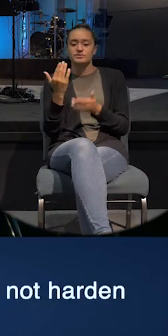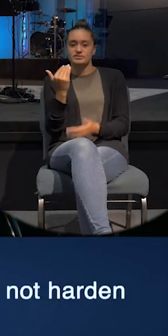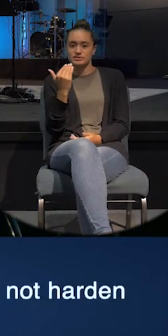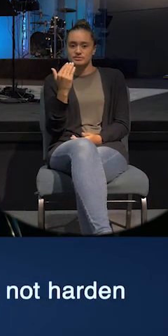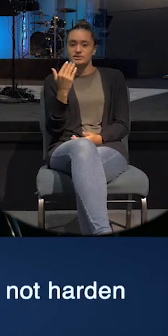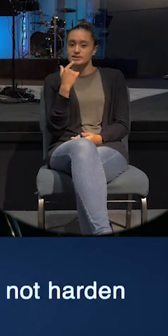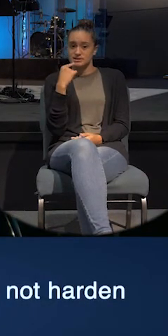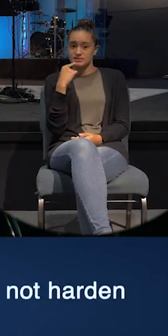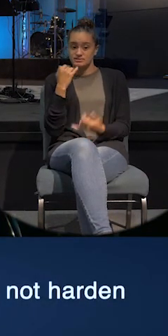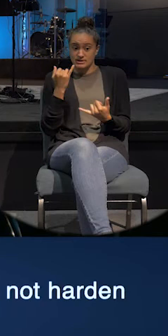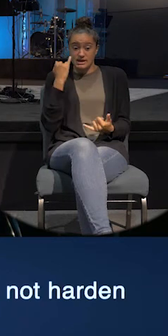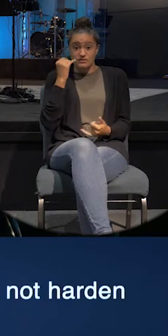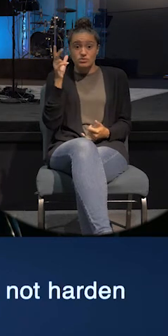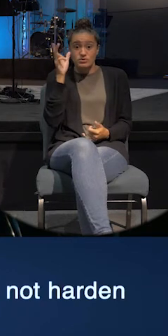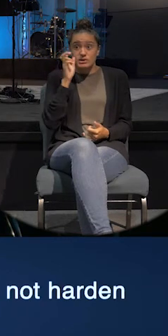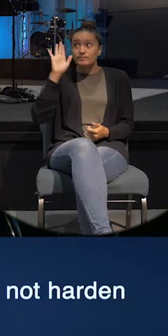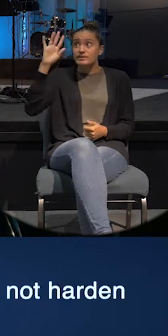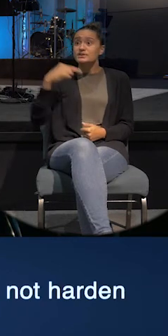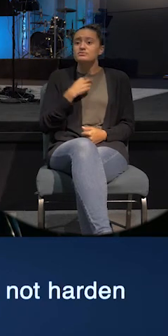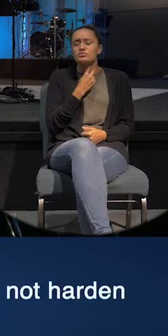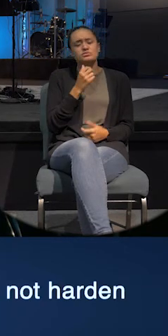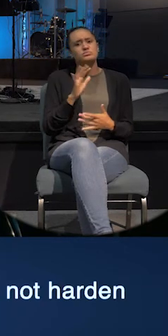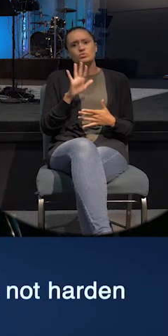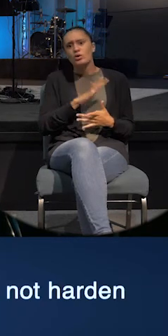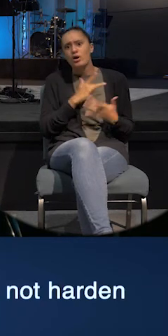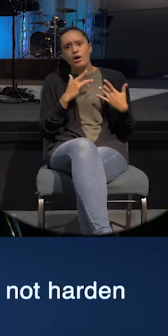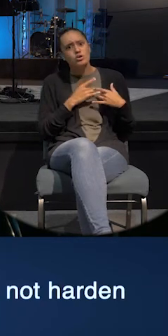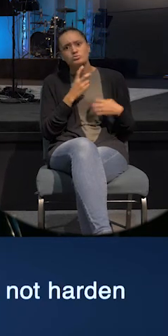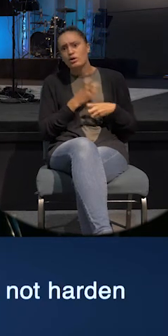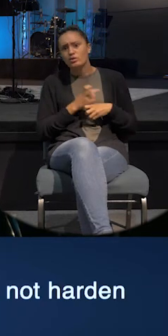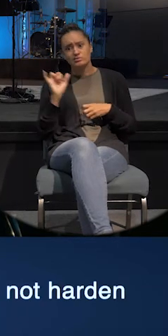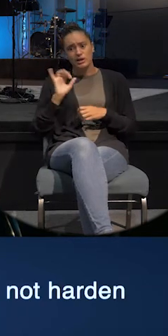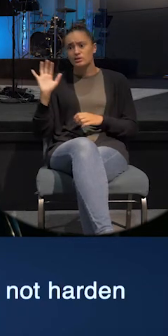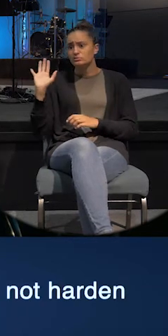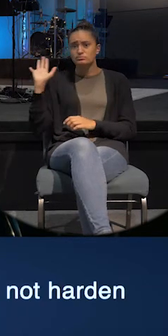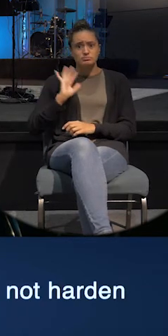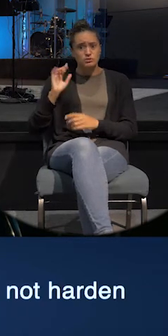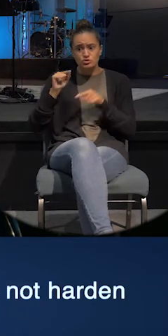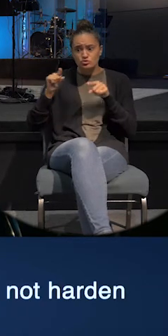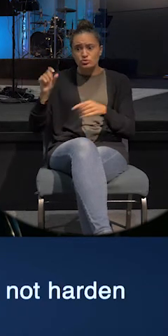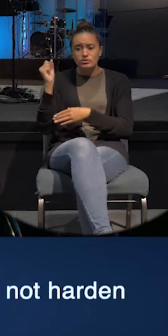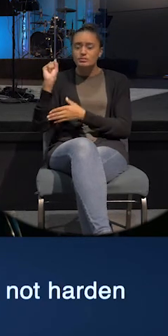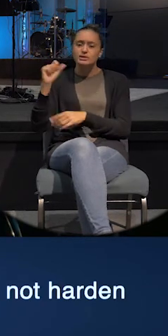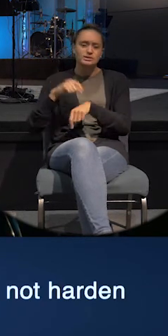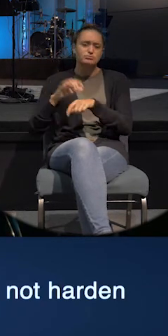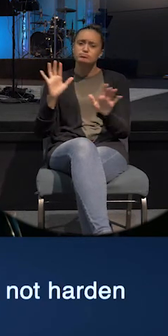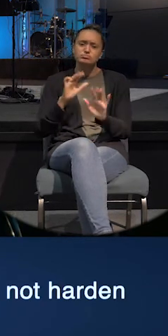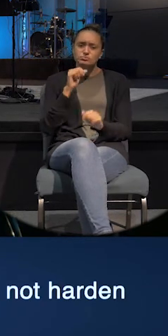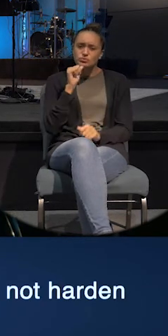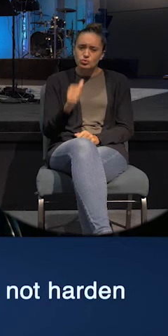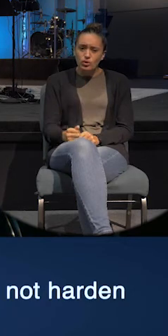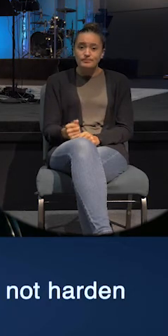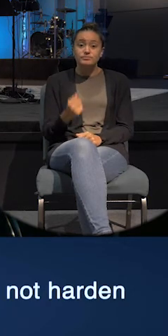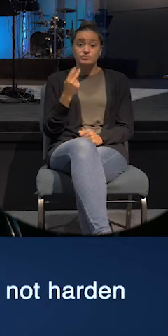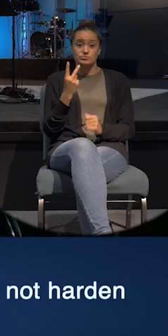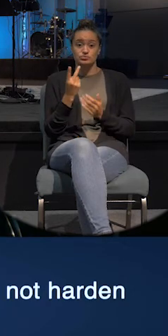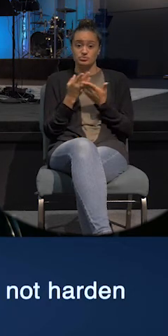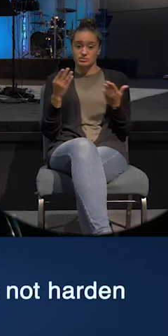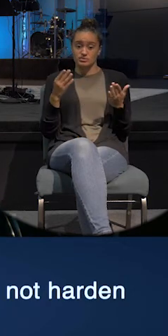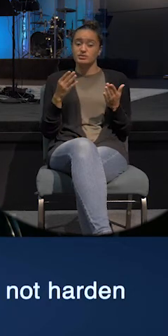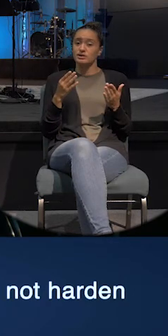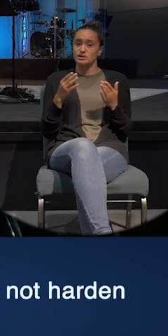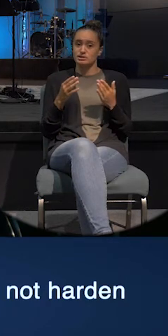you hear his voice, do not harden your hearts as you did in the rebellion." So two things triggered